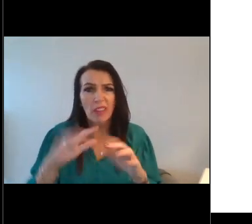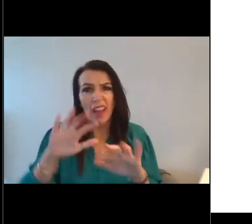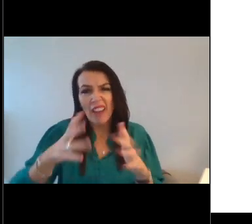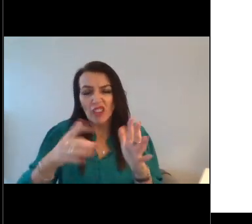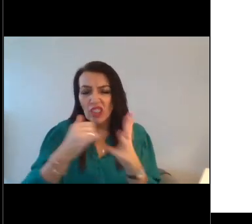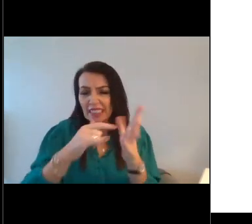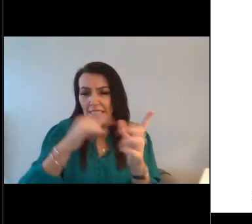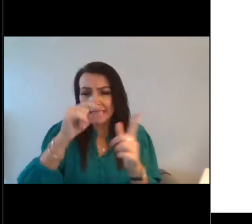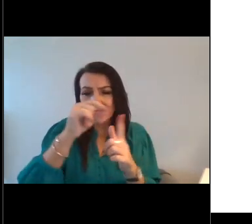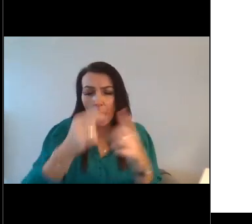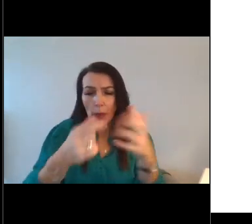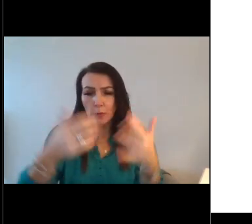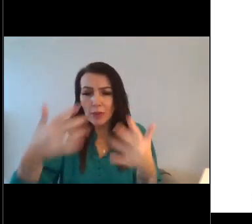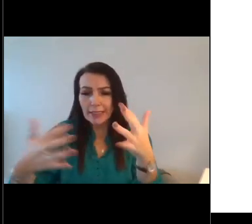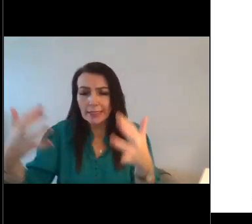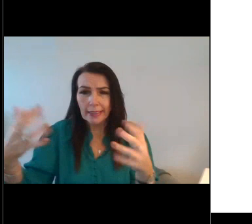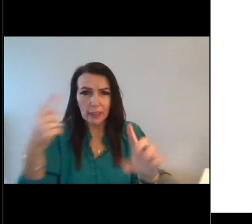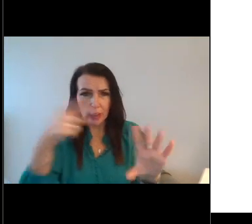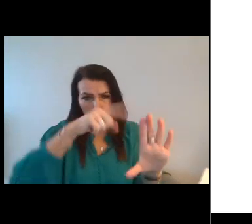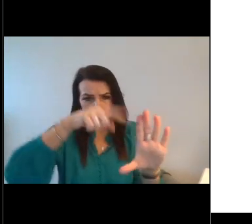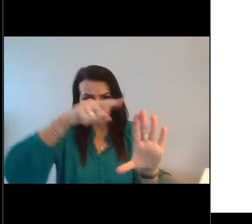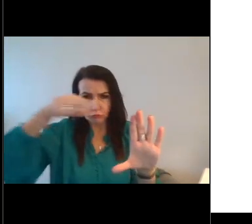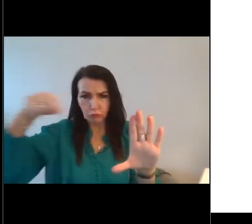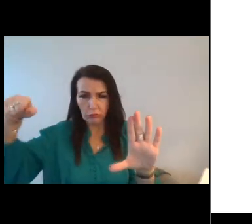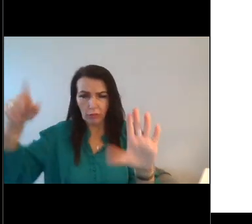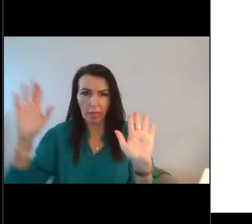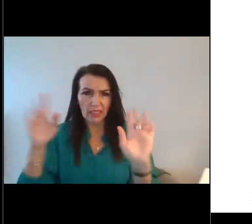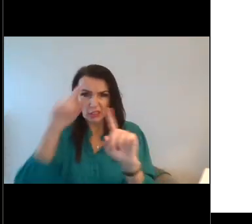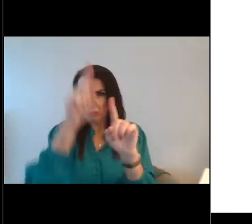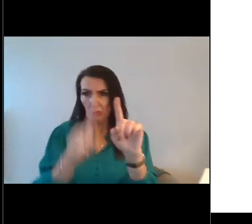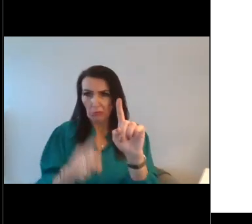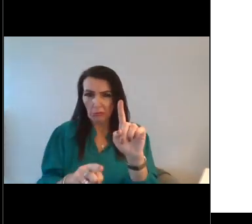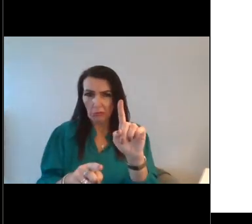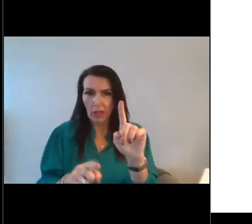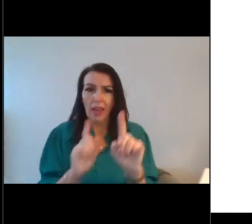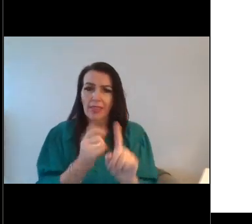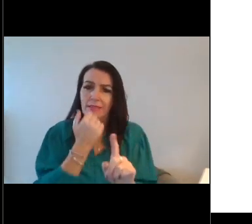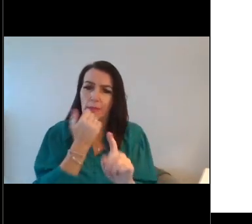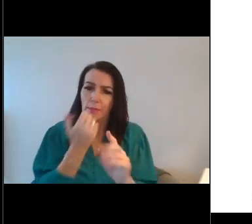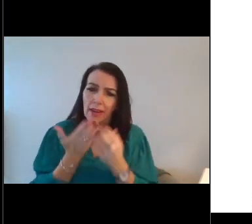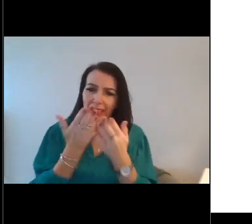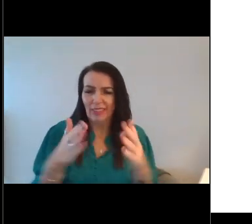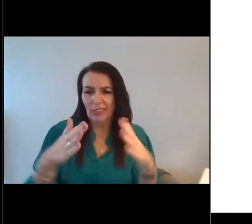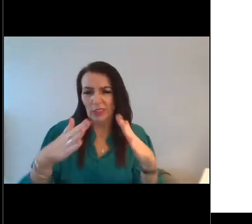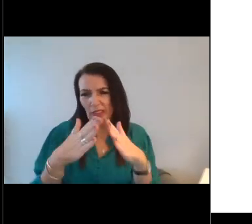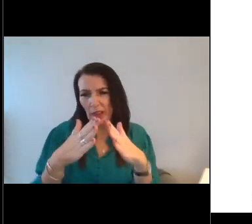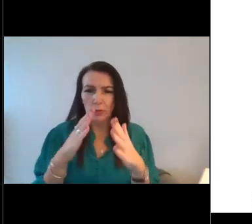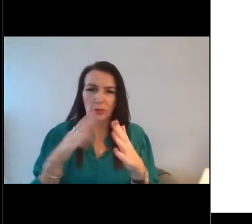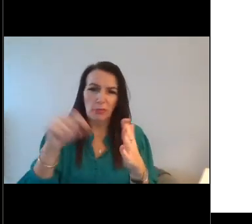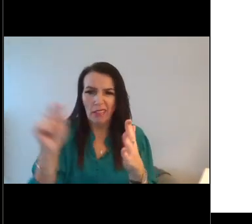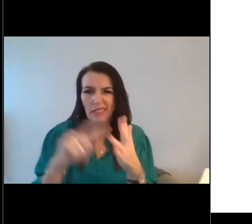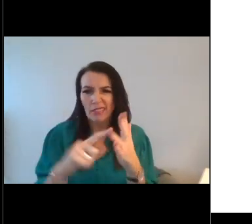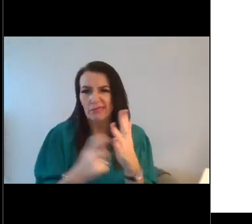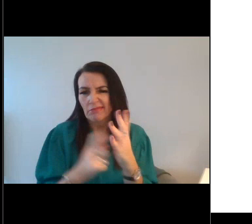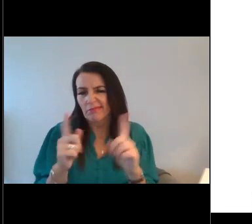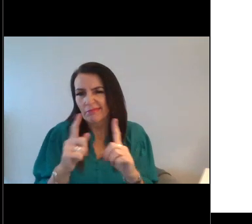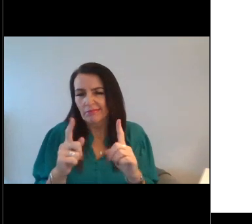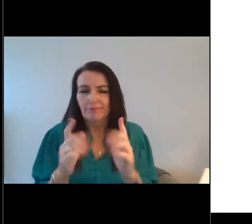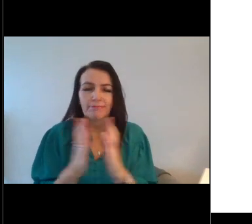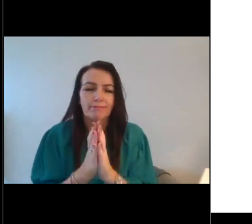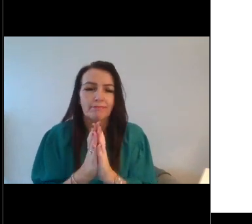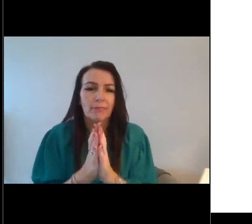would draw a wobbly line on a graph. And that was the number that got submitted to Housemark or some such, and that was kind of the